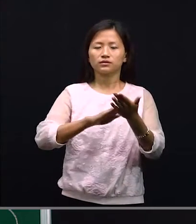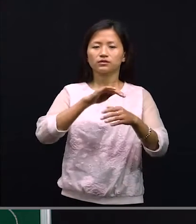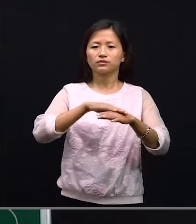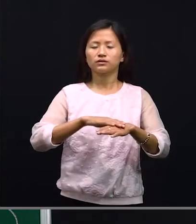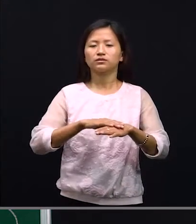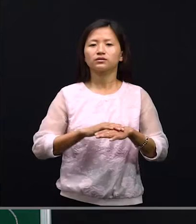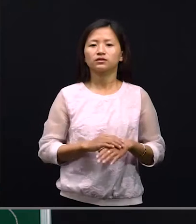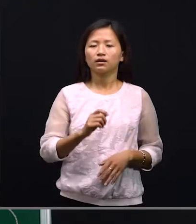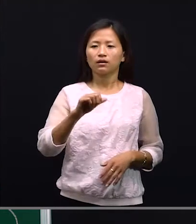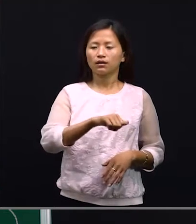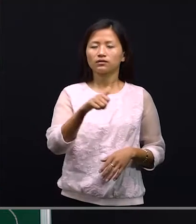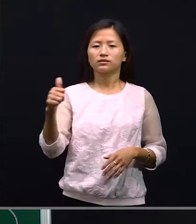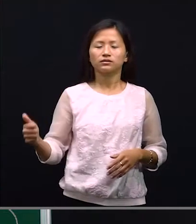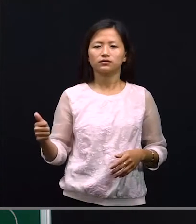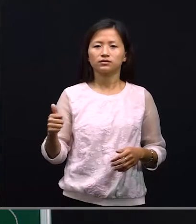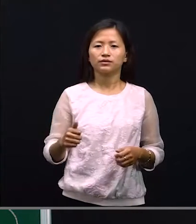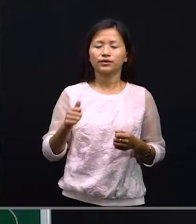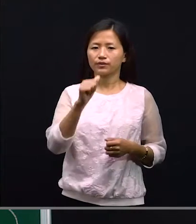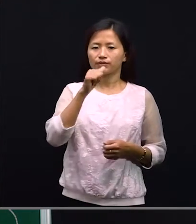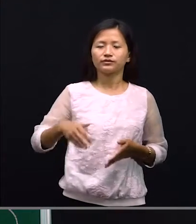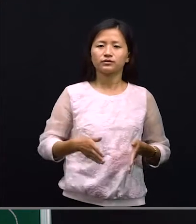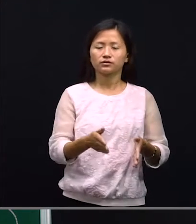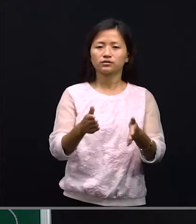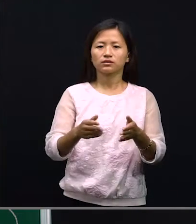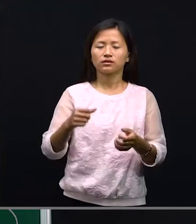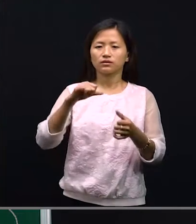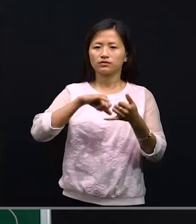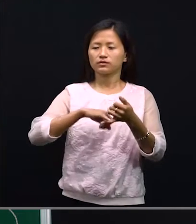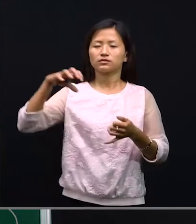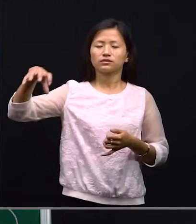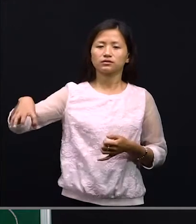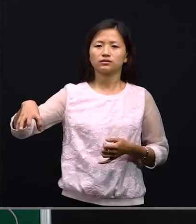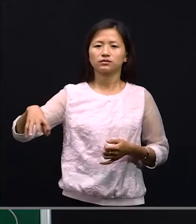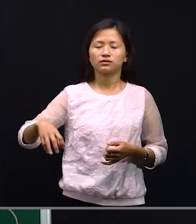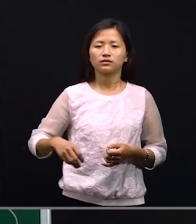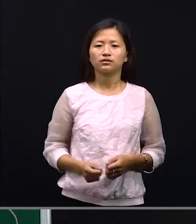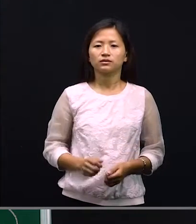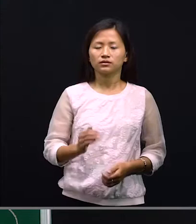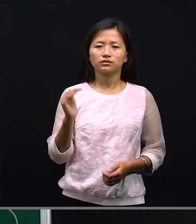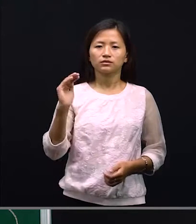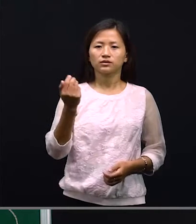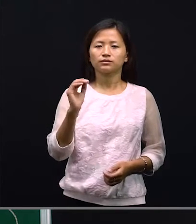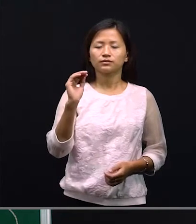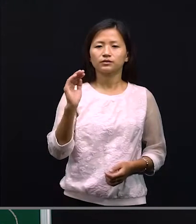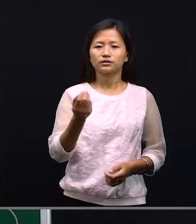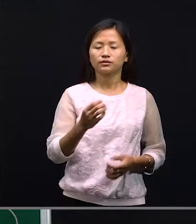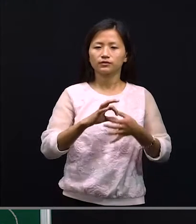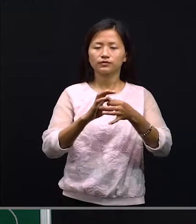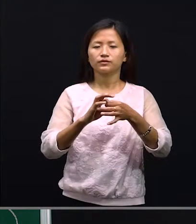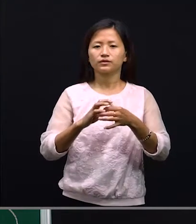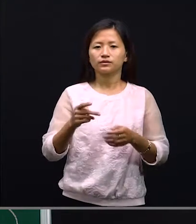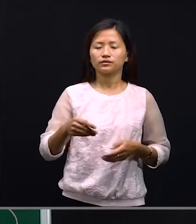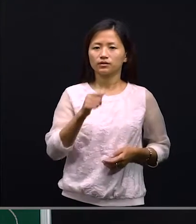other rivers which are in the other state. All right, they used to go and join the Brahmaputra River. Then some of the rivers which are towards